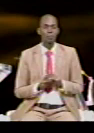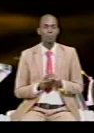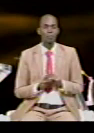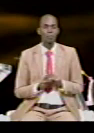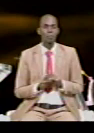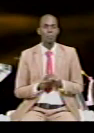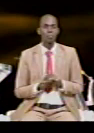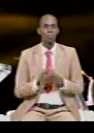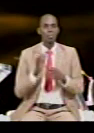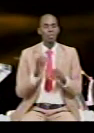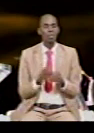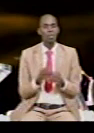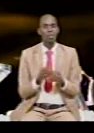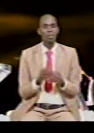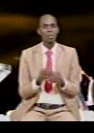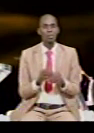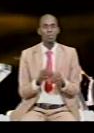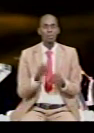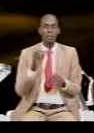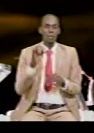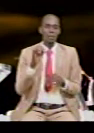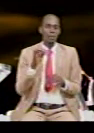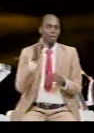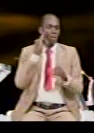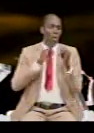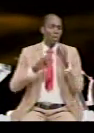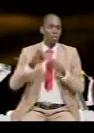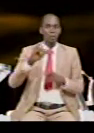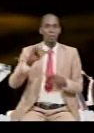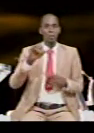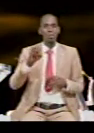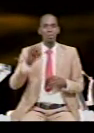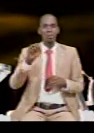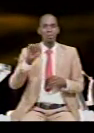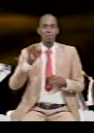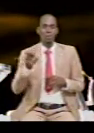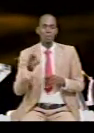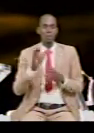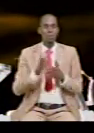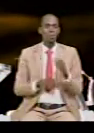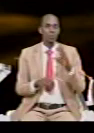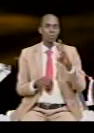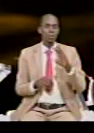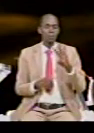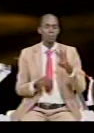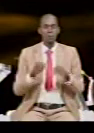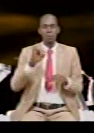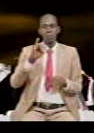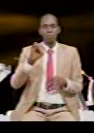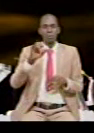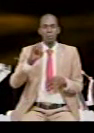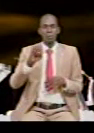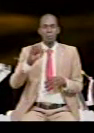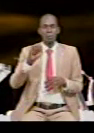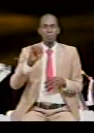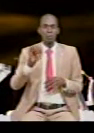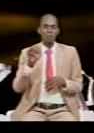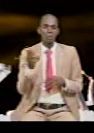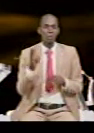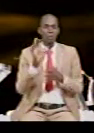lukewarmness. In Isaiah chapter 64, the book of Isaiah